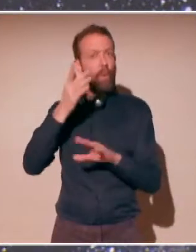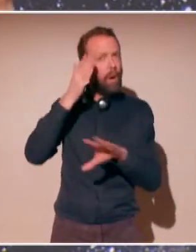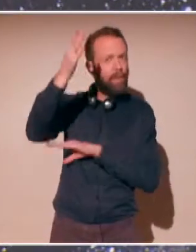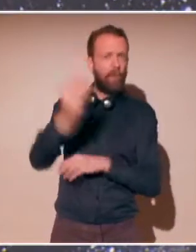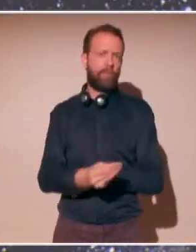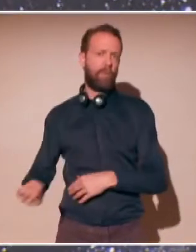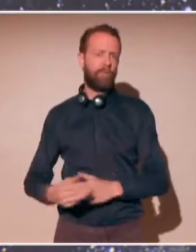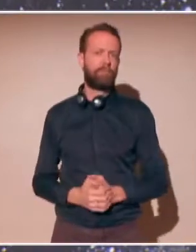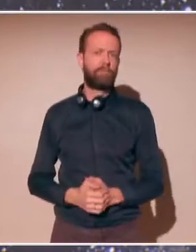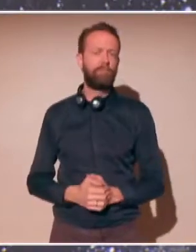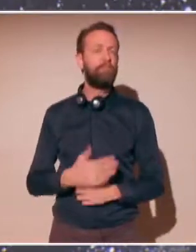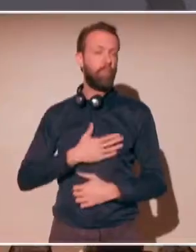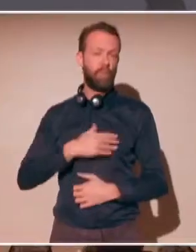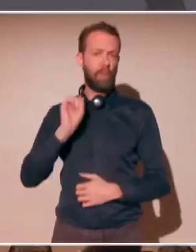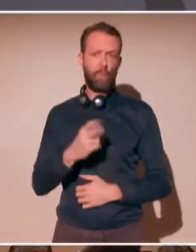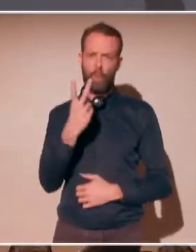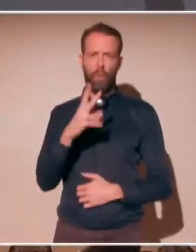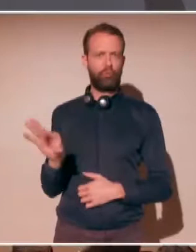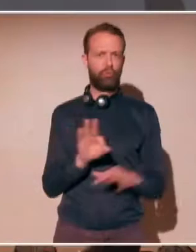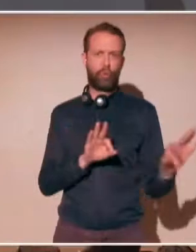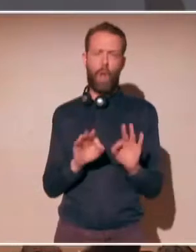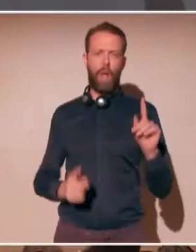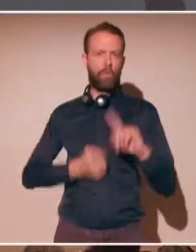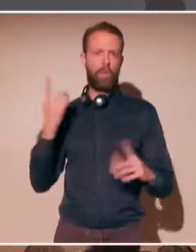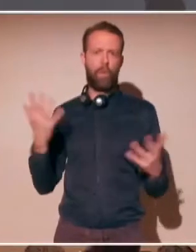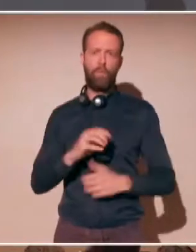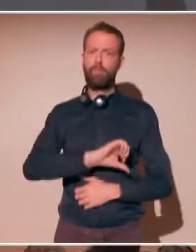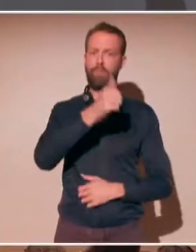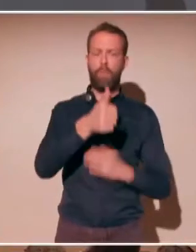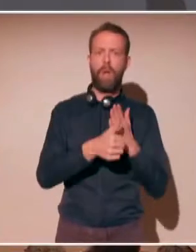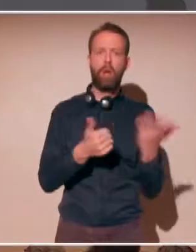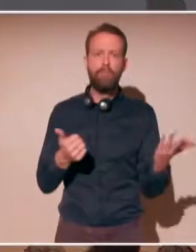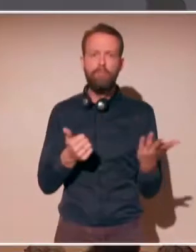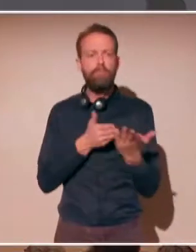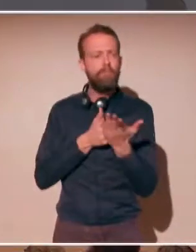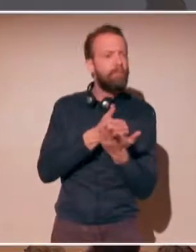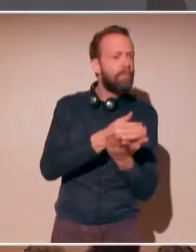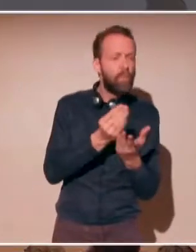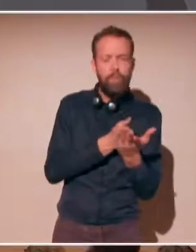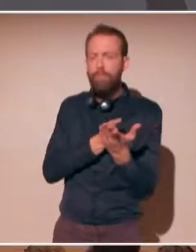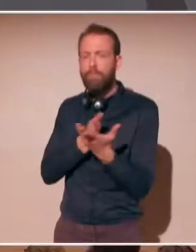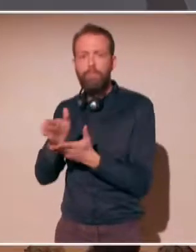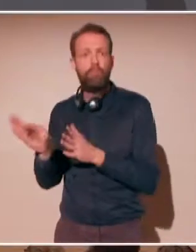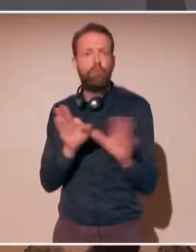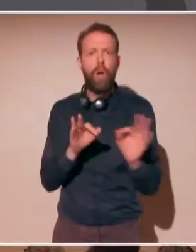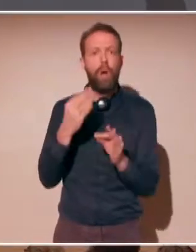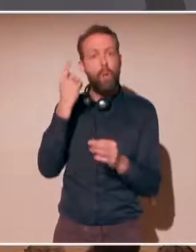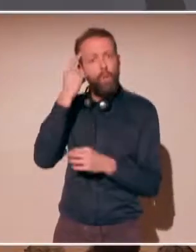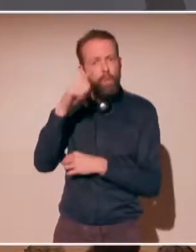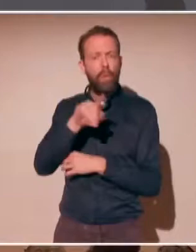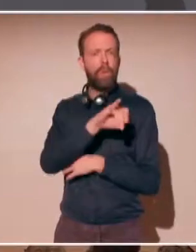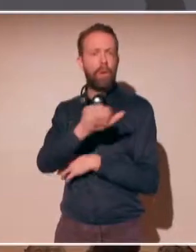for the future of our children. I think that we have two main choices to make. First of all, in which way should